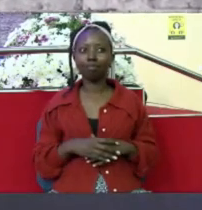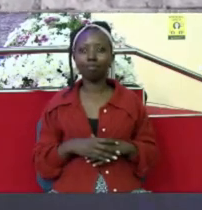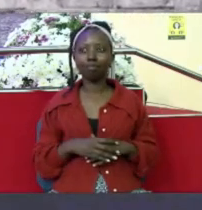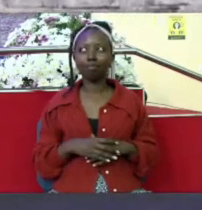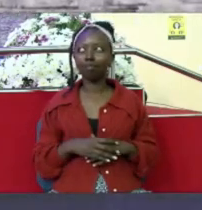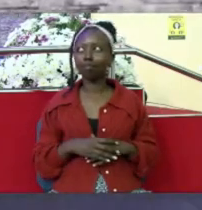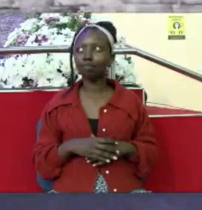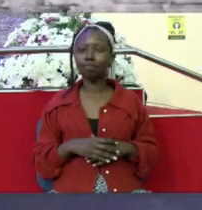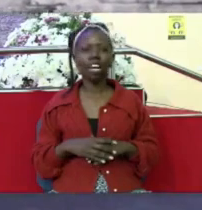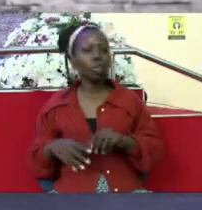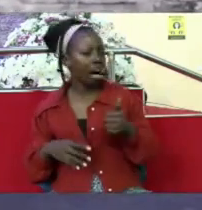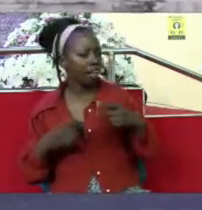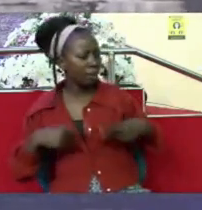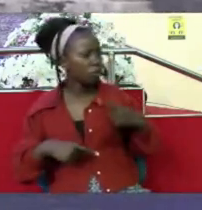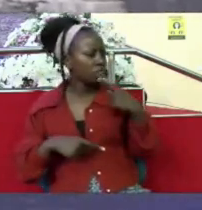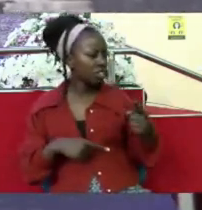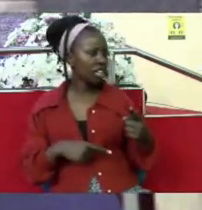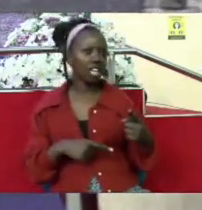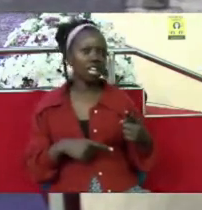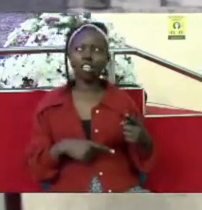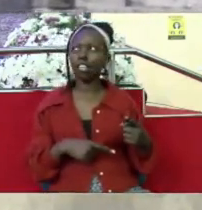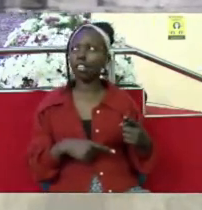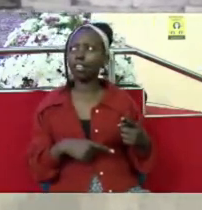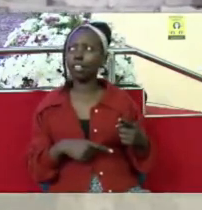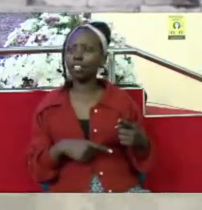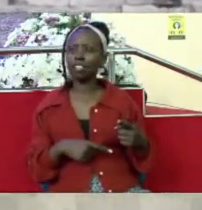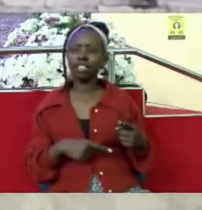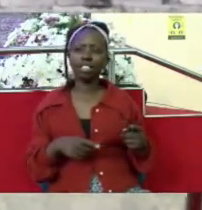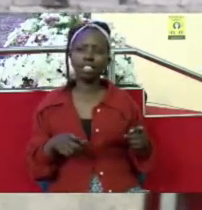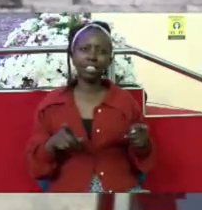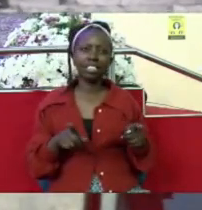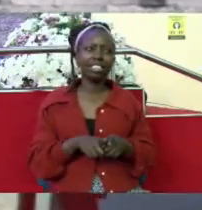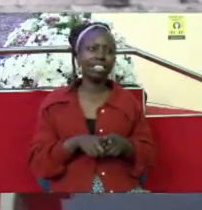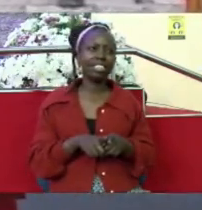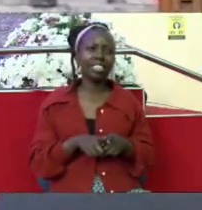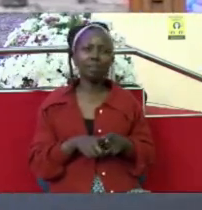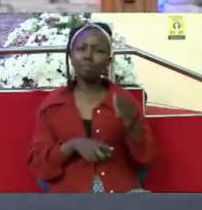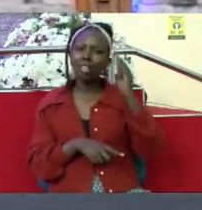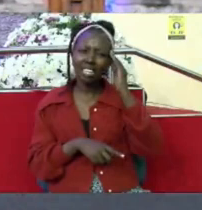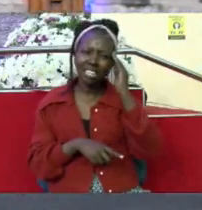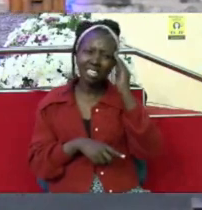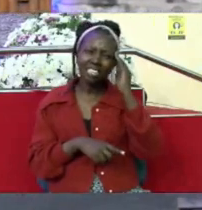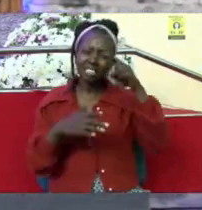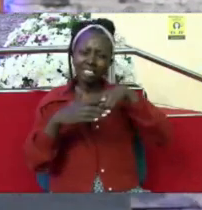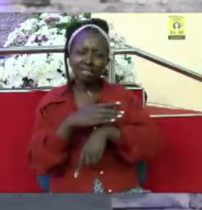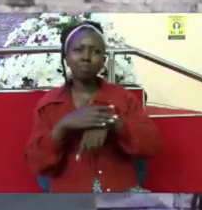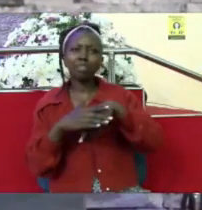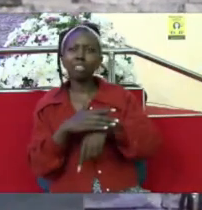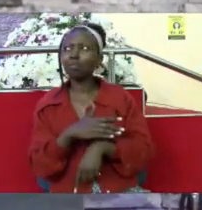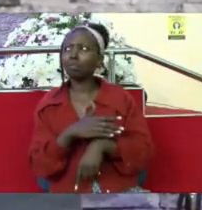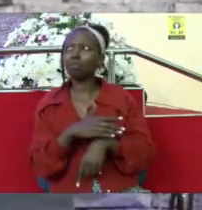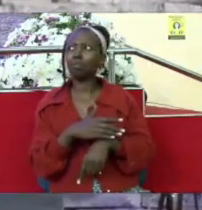Now mwingine akasema it has also gotten to some depression. Nyingine imeingia katika mawazo. Nywele